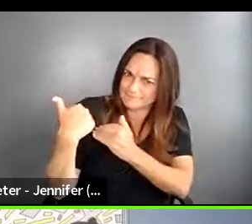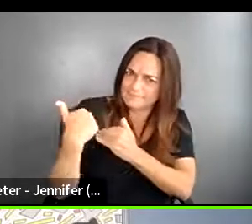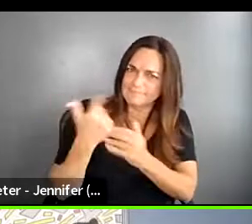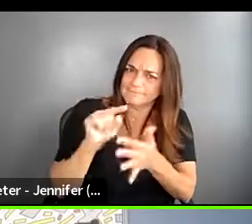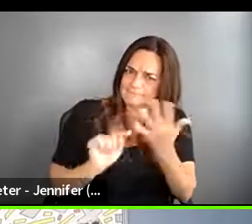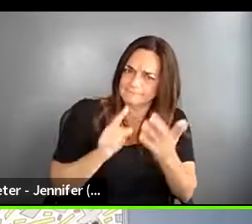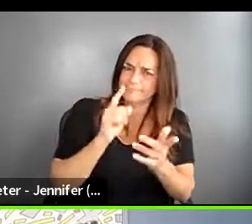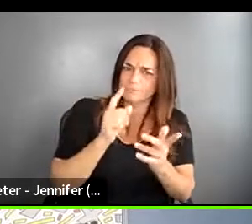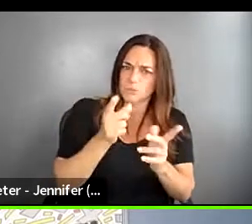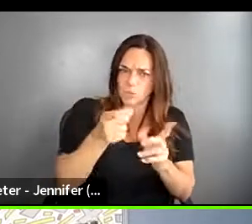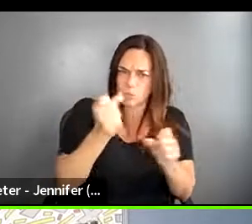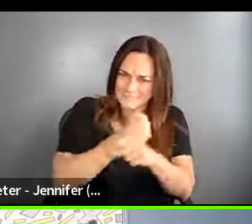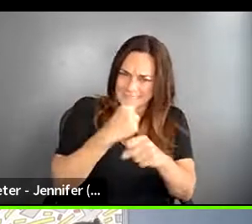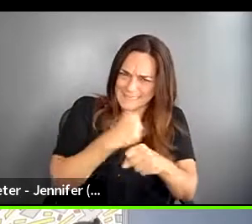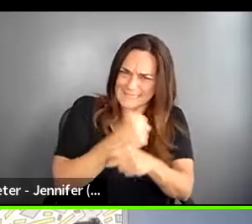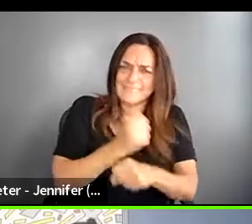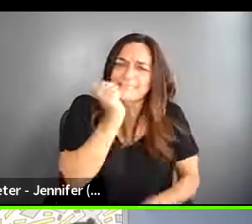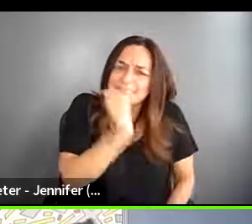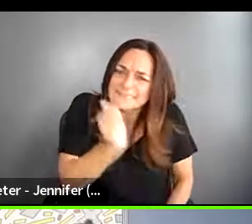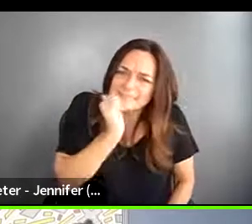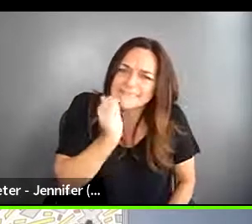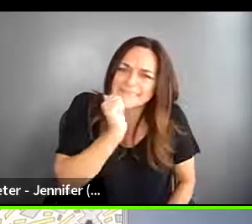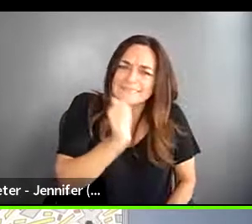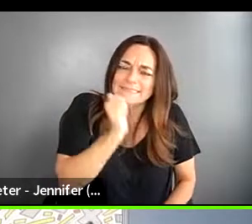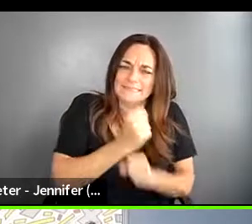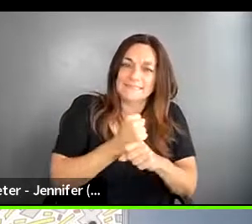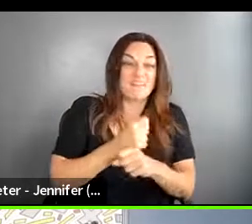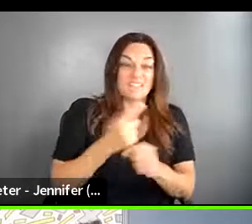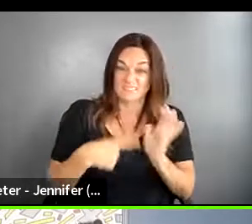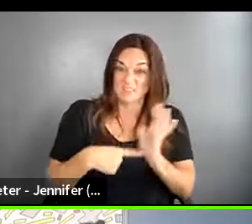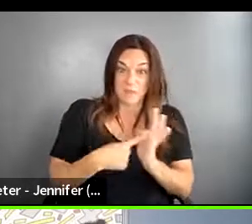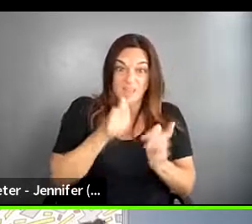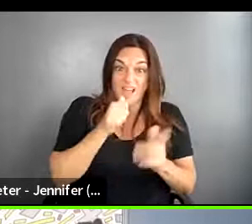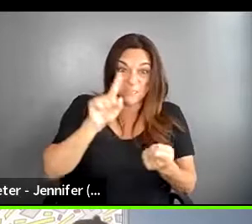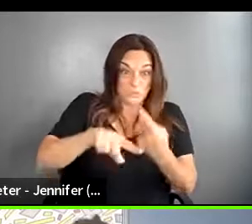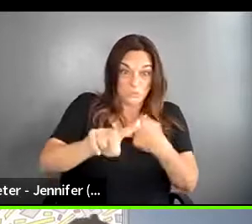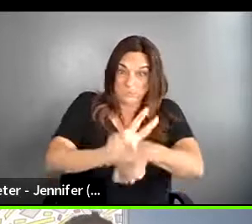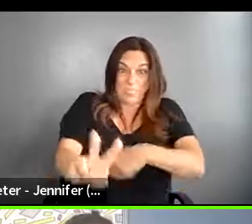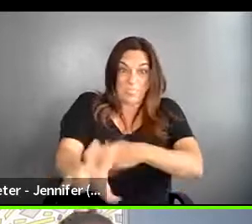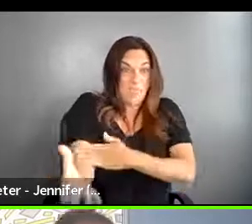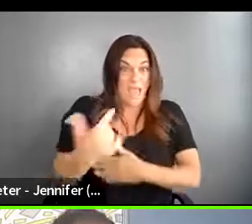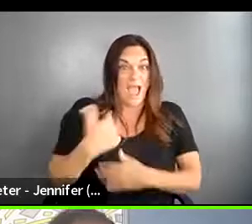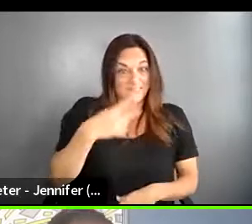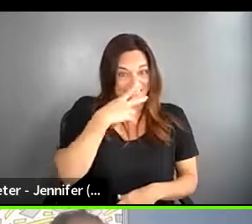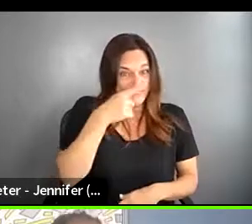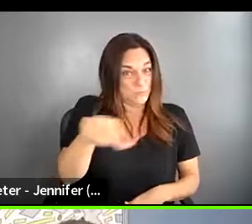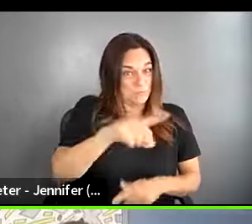in and day out. Oftentimes not leaving until 2 o'clock in the morning, gotta see your post.